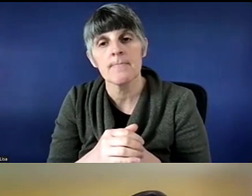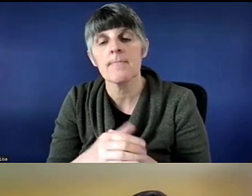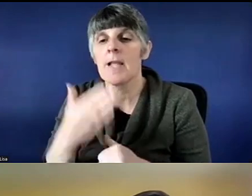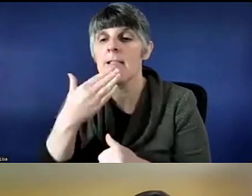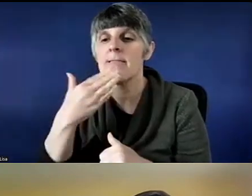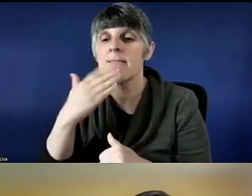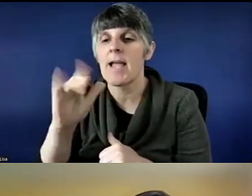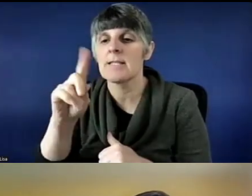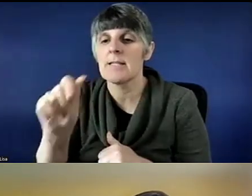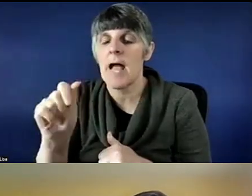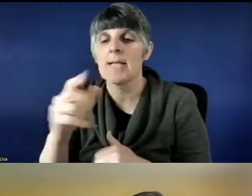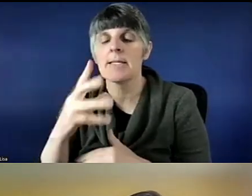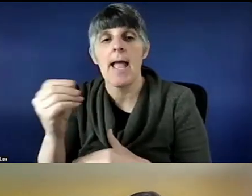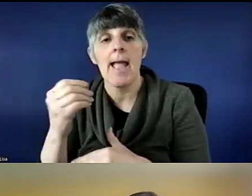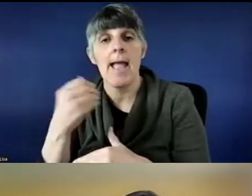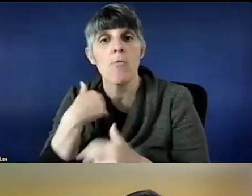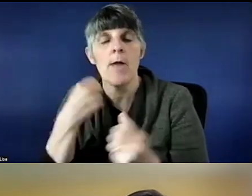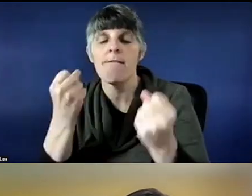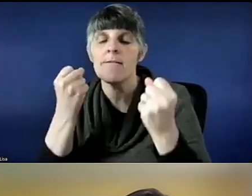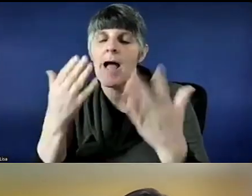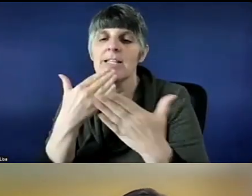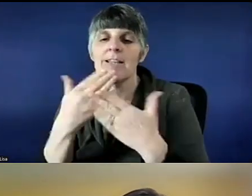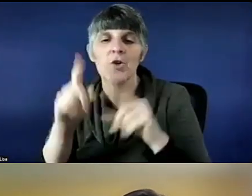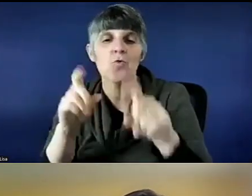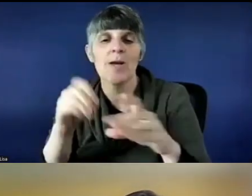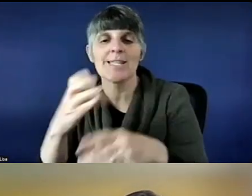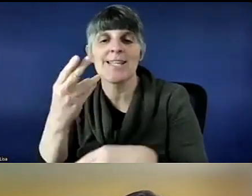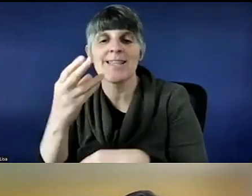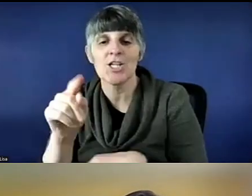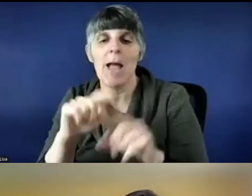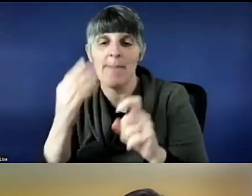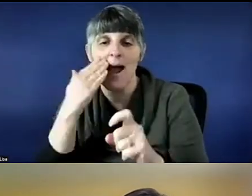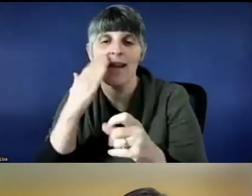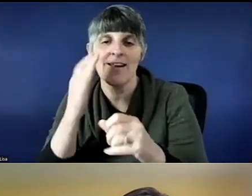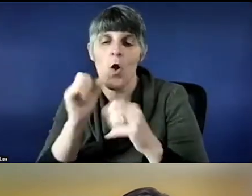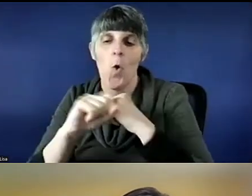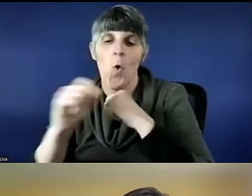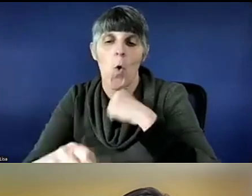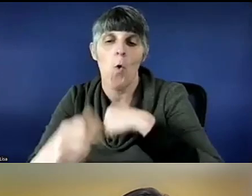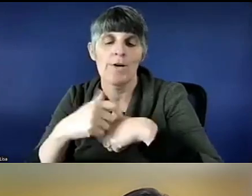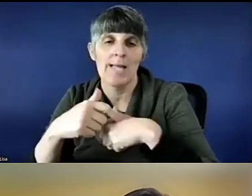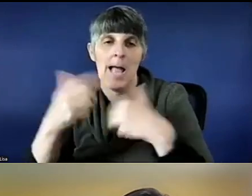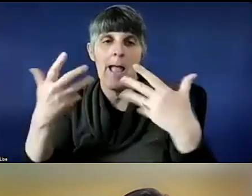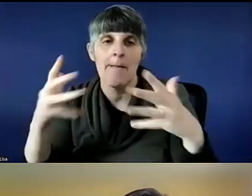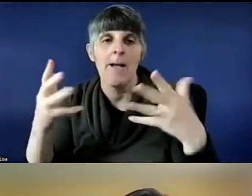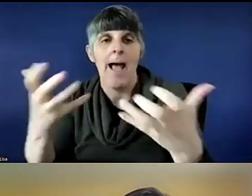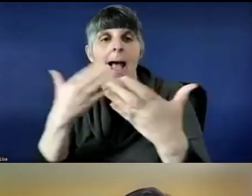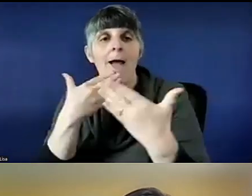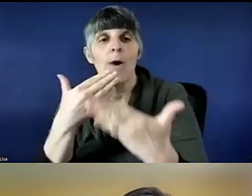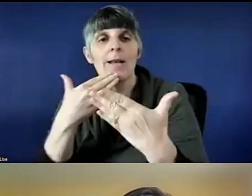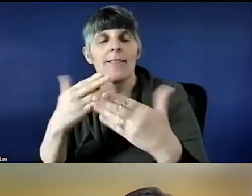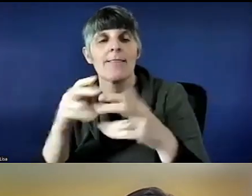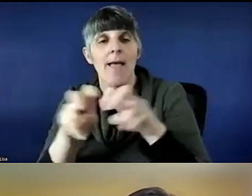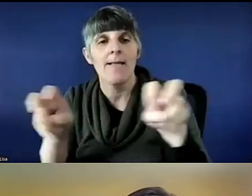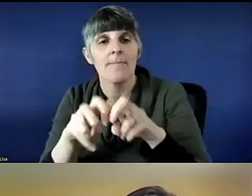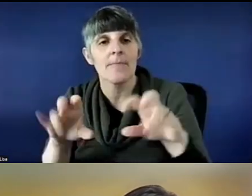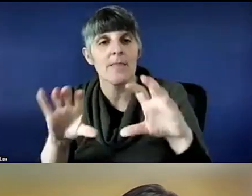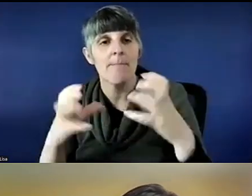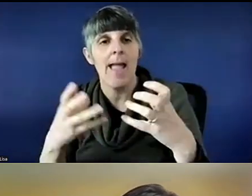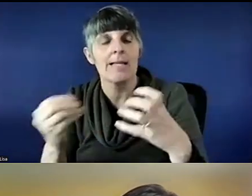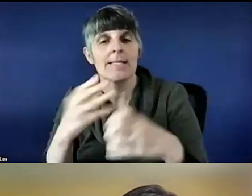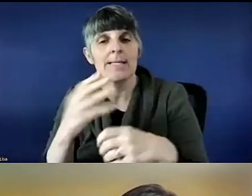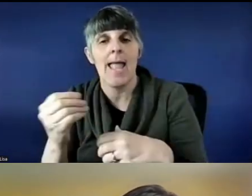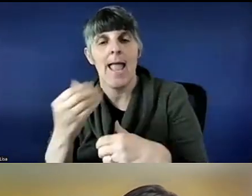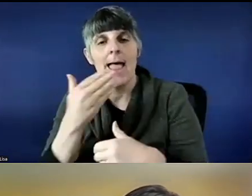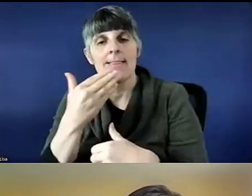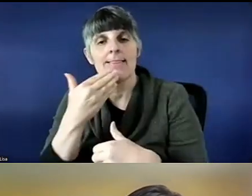Thanks, Liza. And we have tons of good questions in the chat, but I know we're over time. So I just want to thank the panelists and also